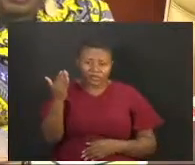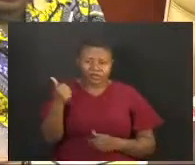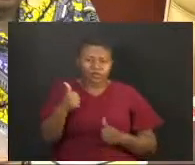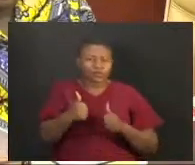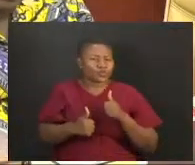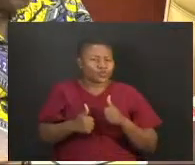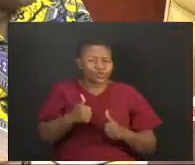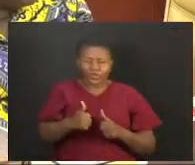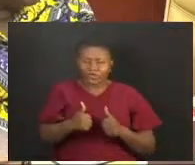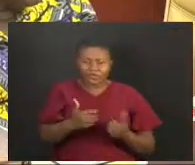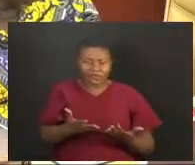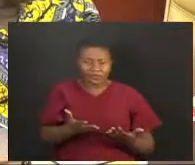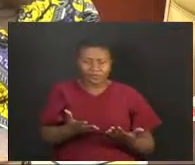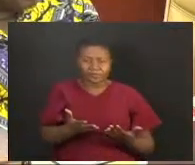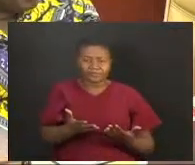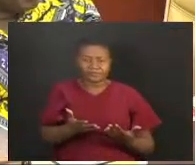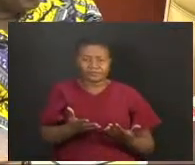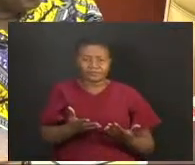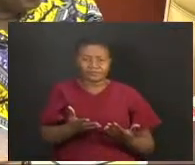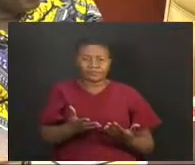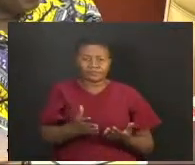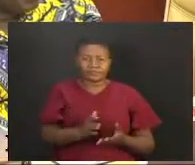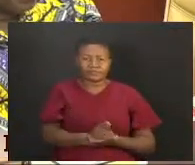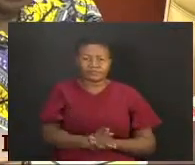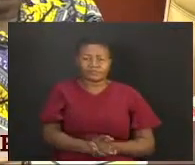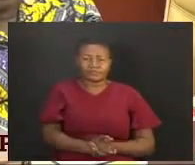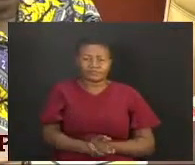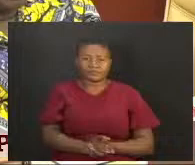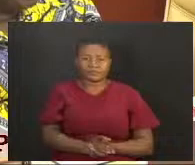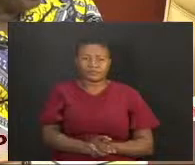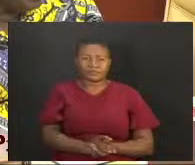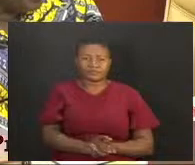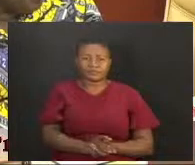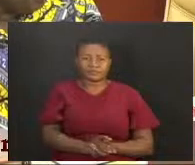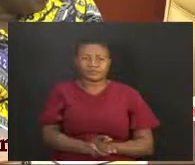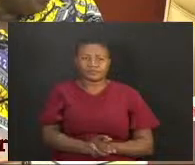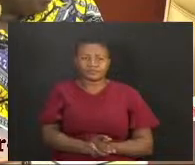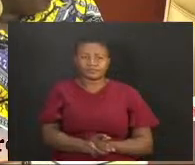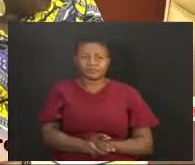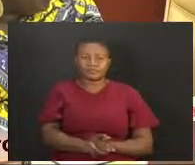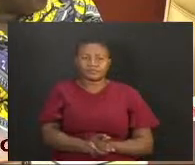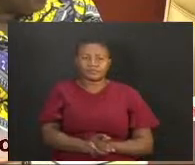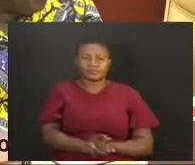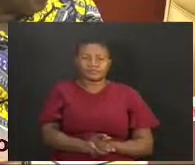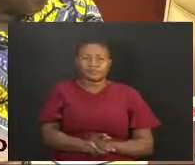Or he is going to move a motion? Mr. Speaker,